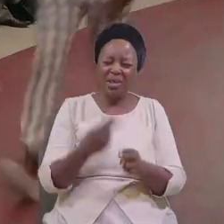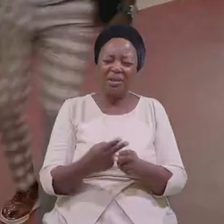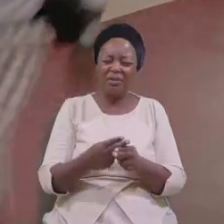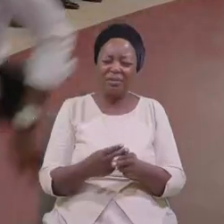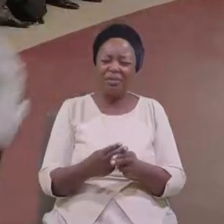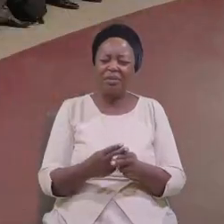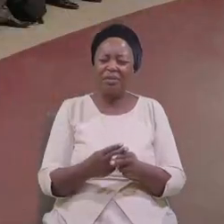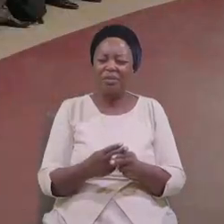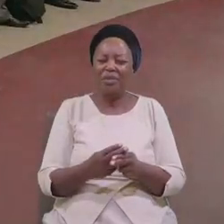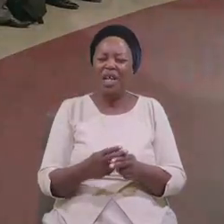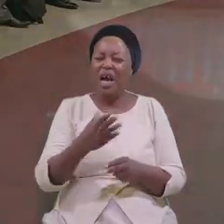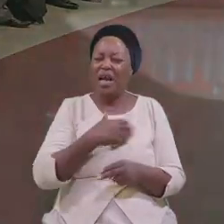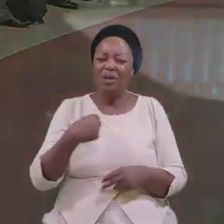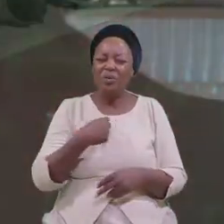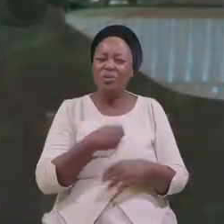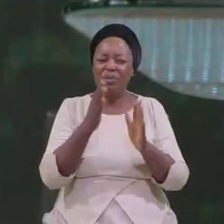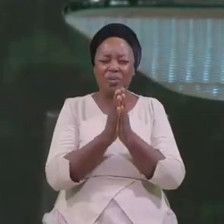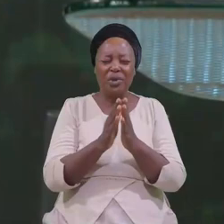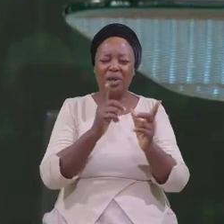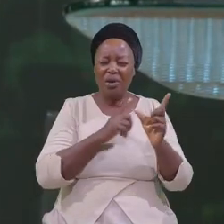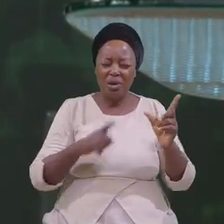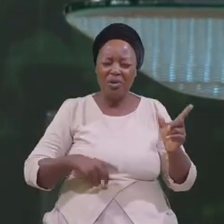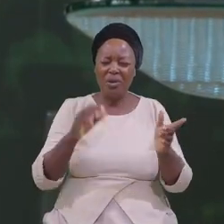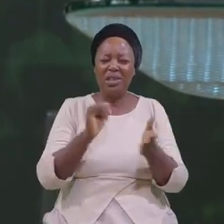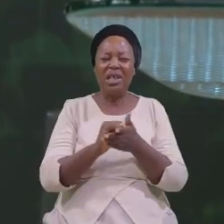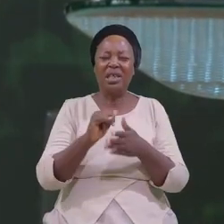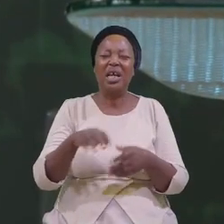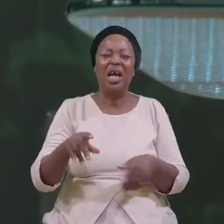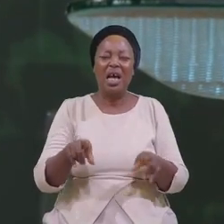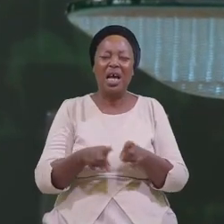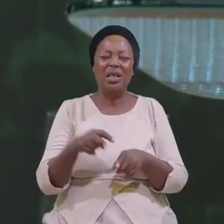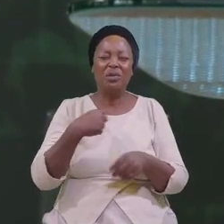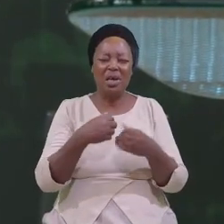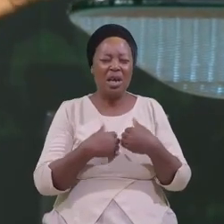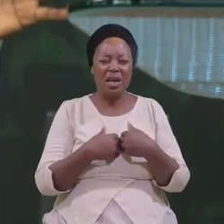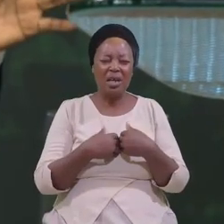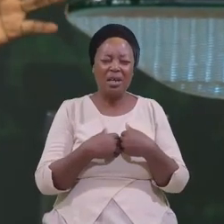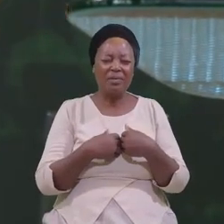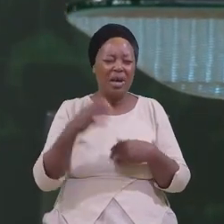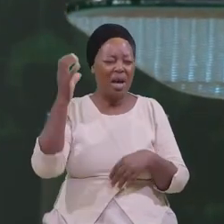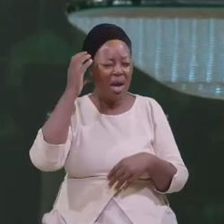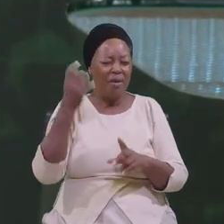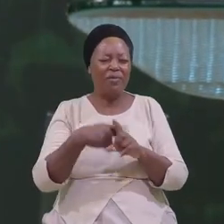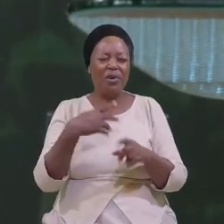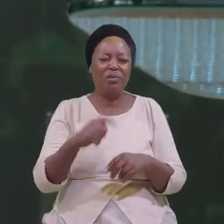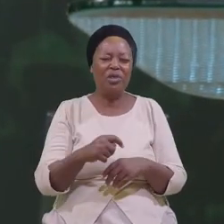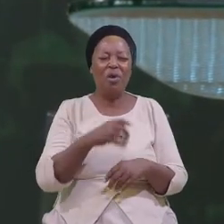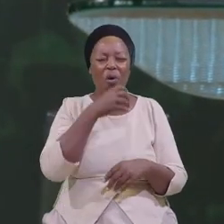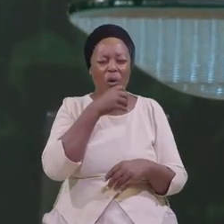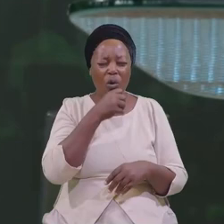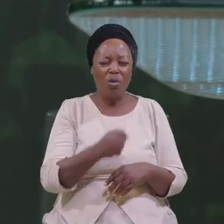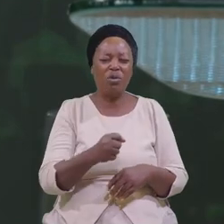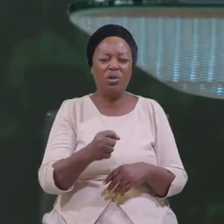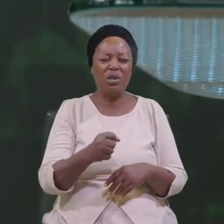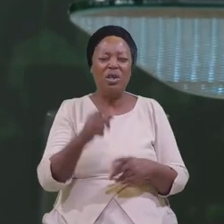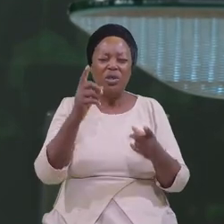name. And we pray, Lord, as we pass from the old to the new,